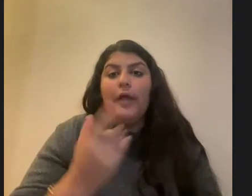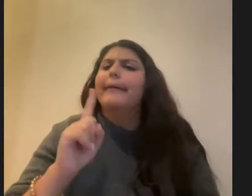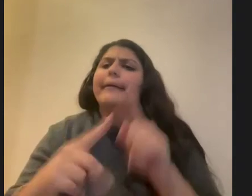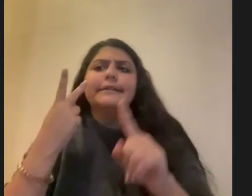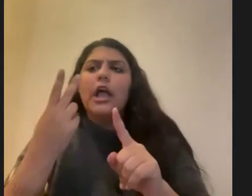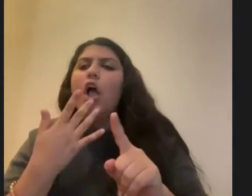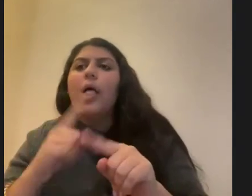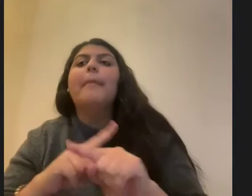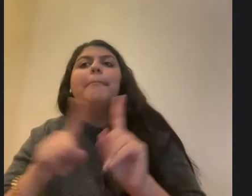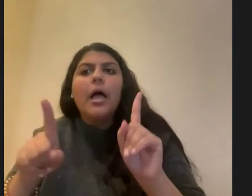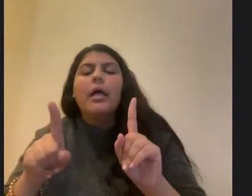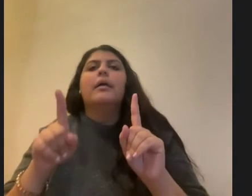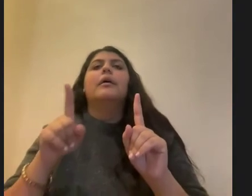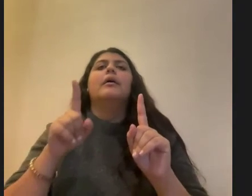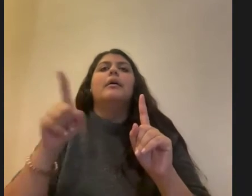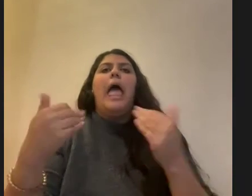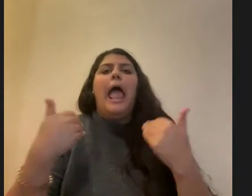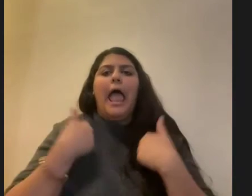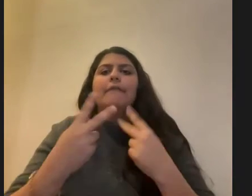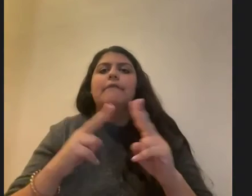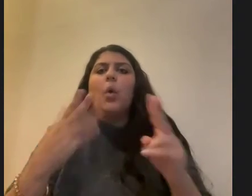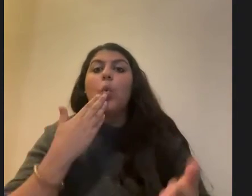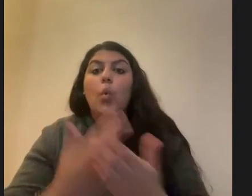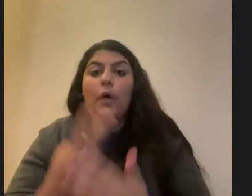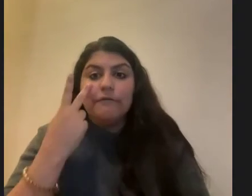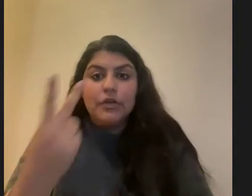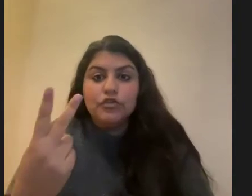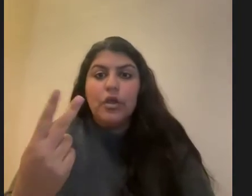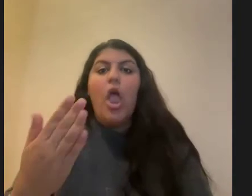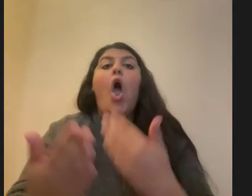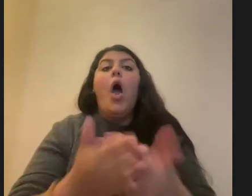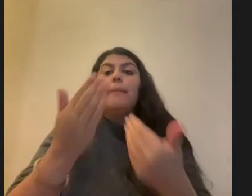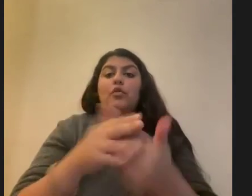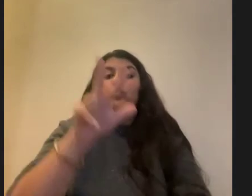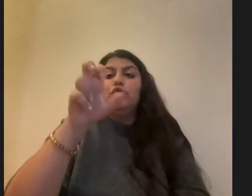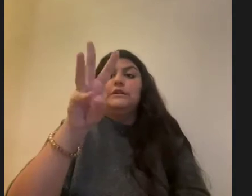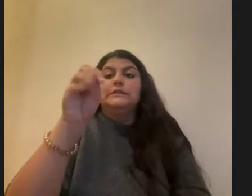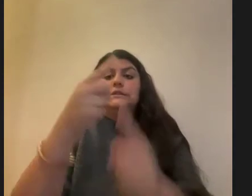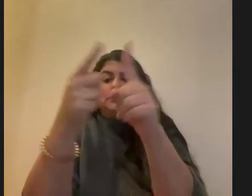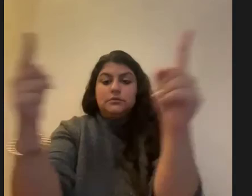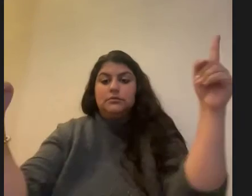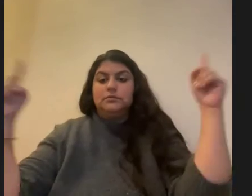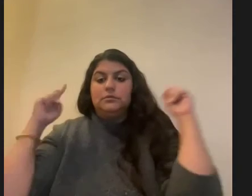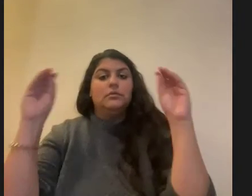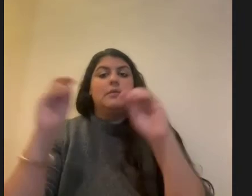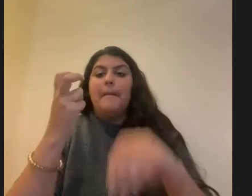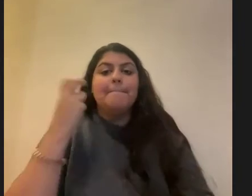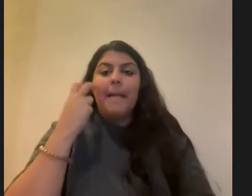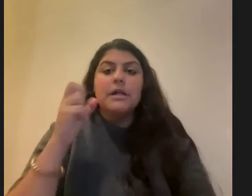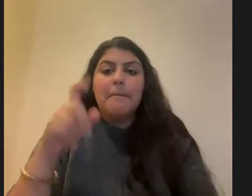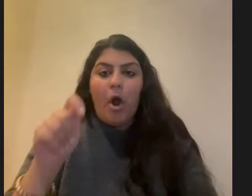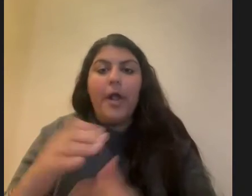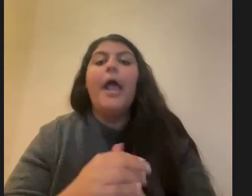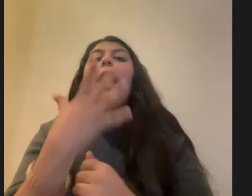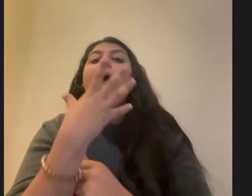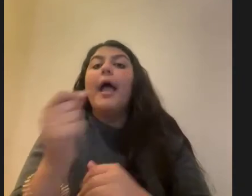Like they have very great vision and a near 360-degree field. So they have no blind spots. And then at the same